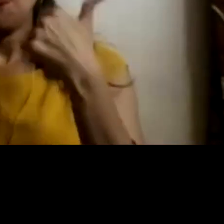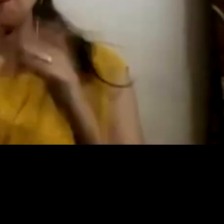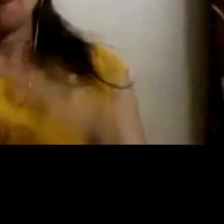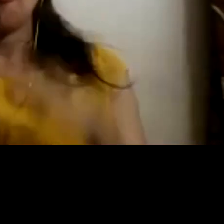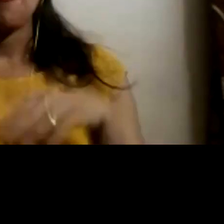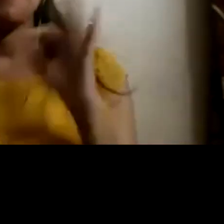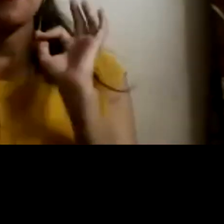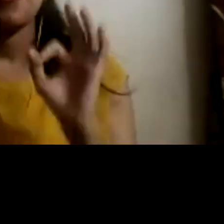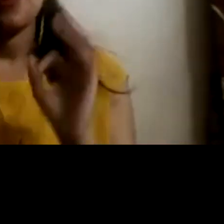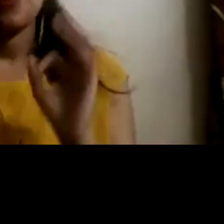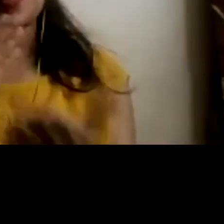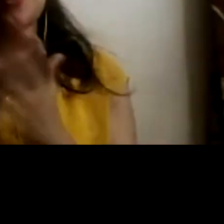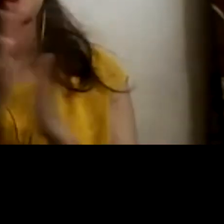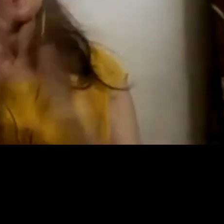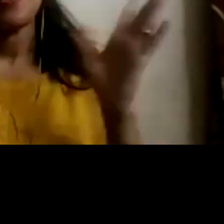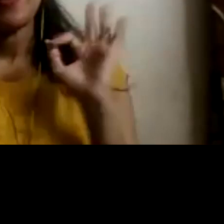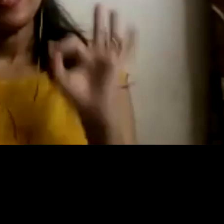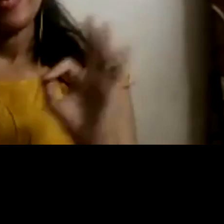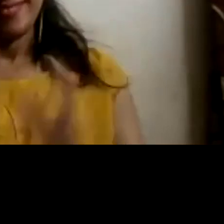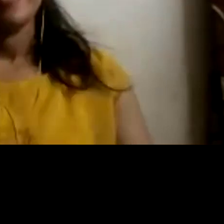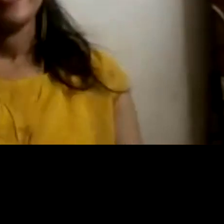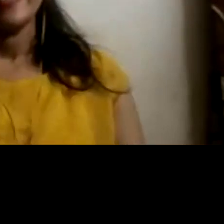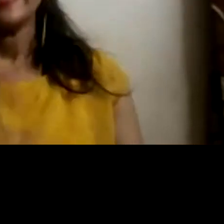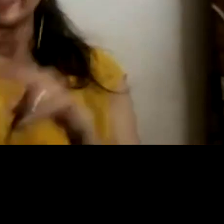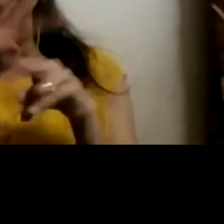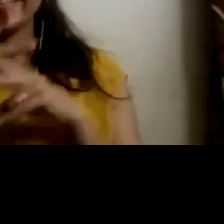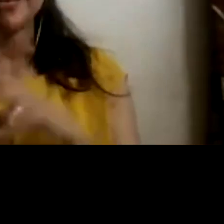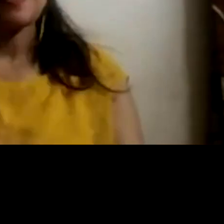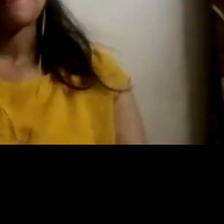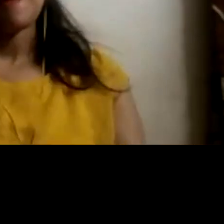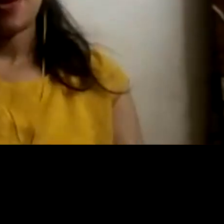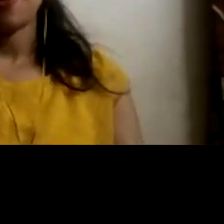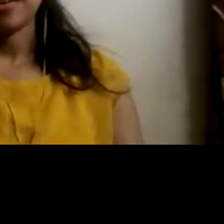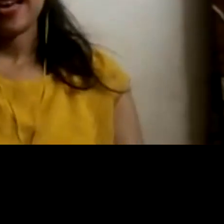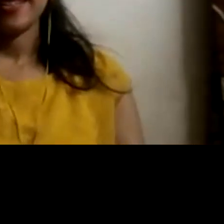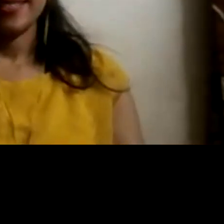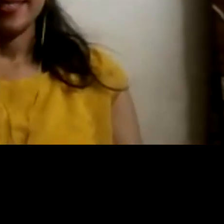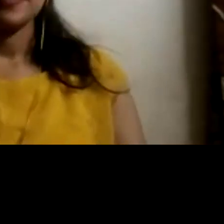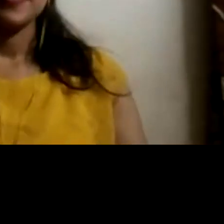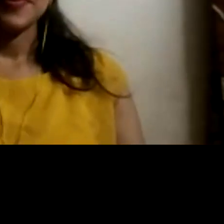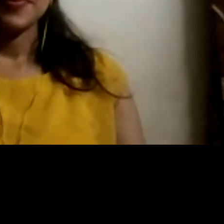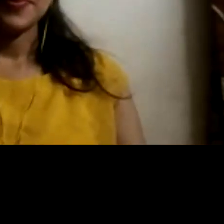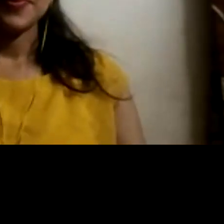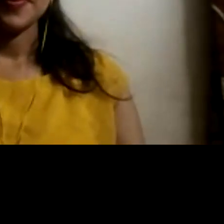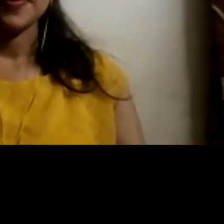sir. Okay, thank you so much then. Take care. Bye-bye. Good night, everyone.